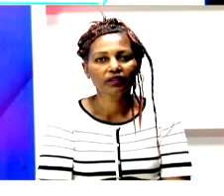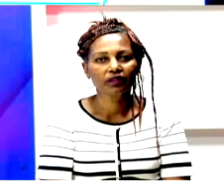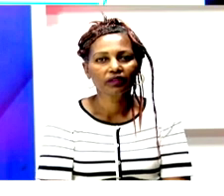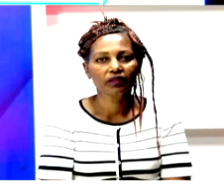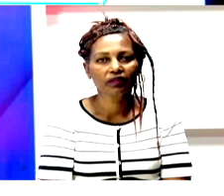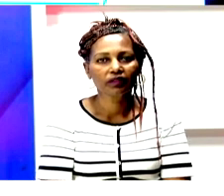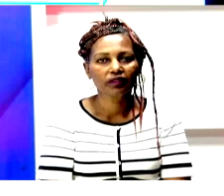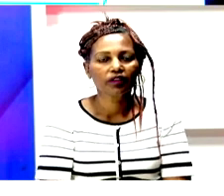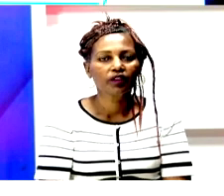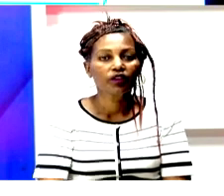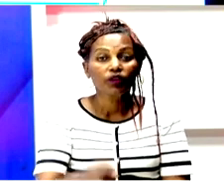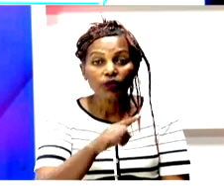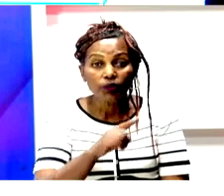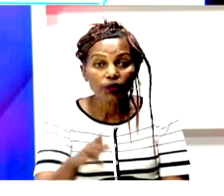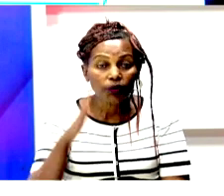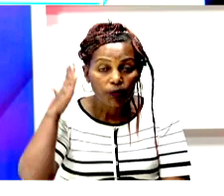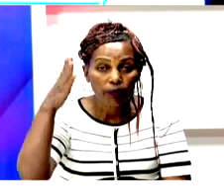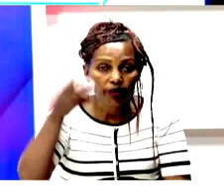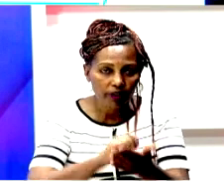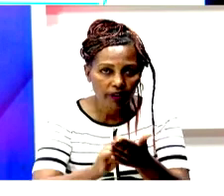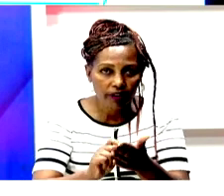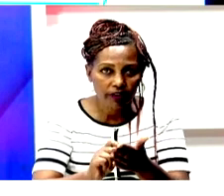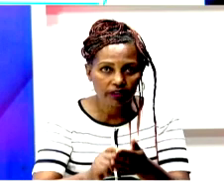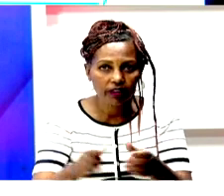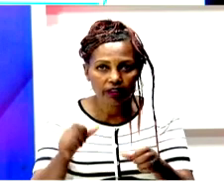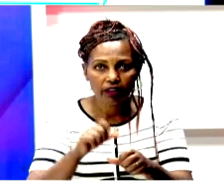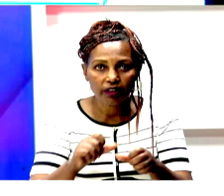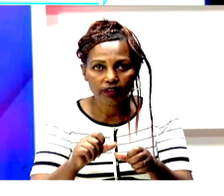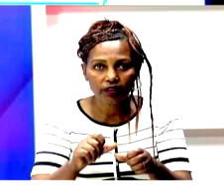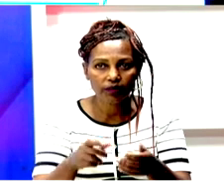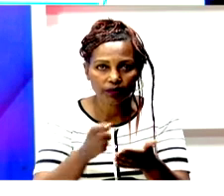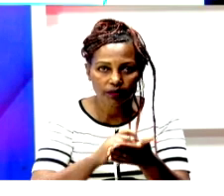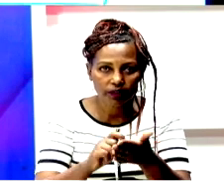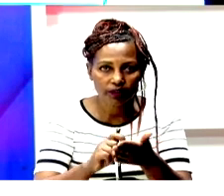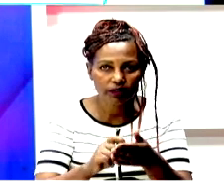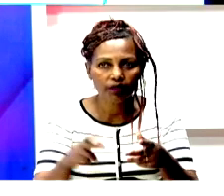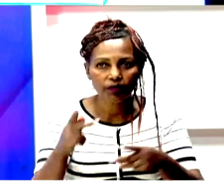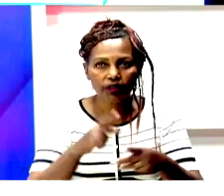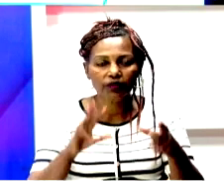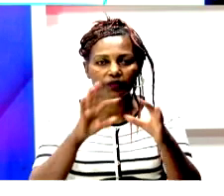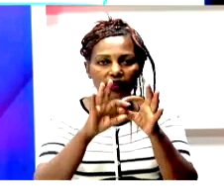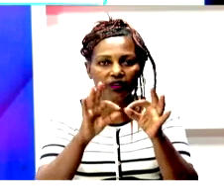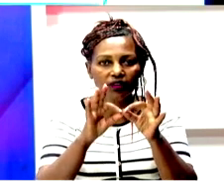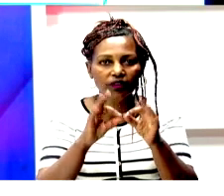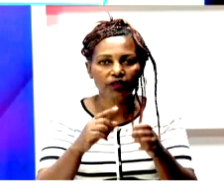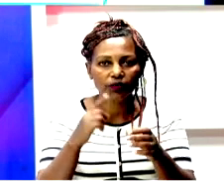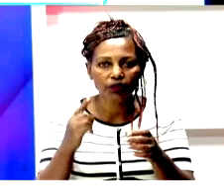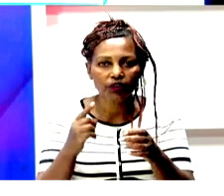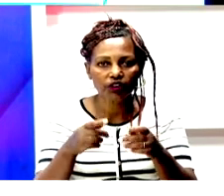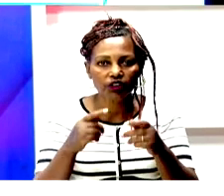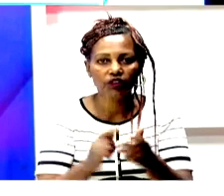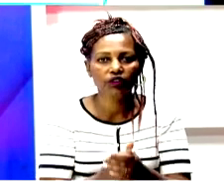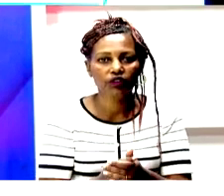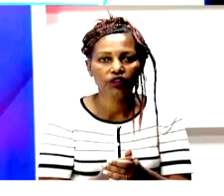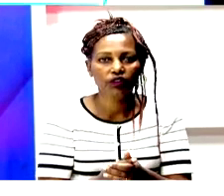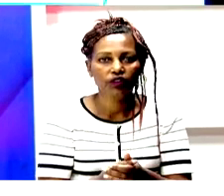You will write active or passive voice for each sentence. We don't know whether this is active or passive. You